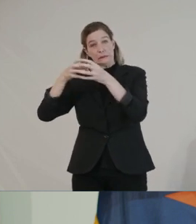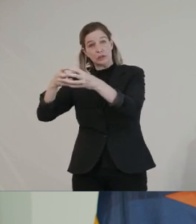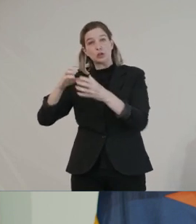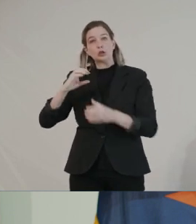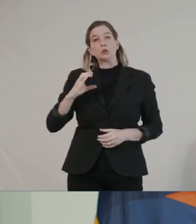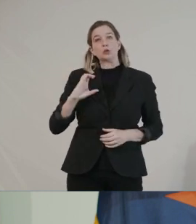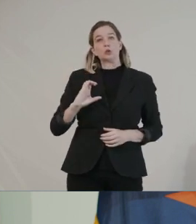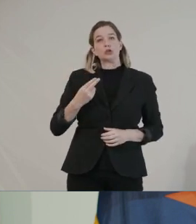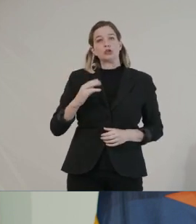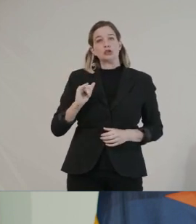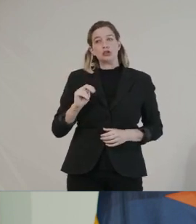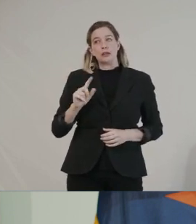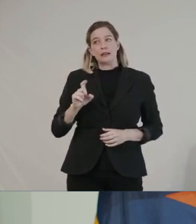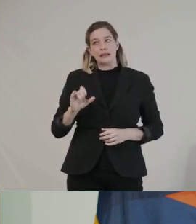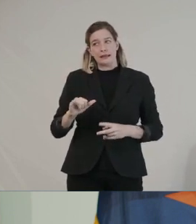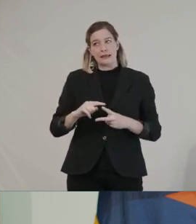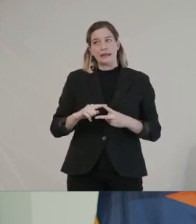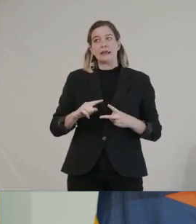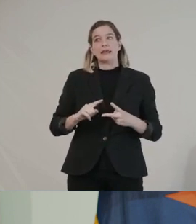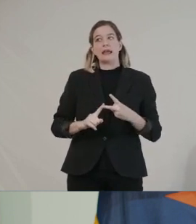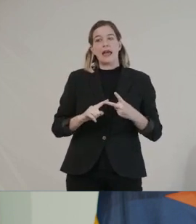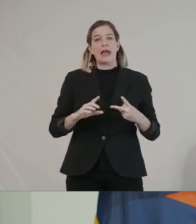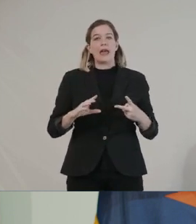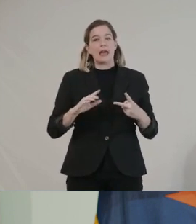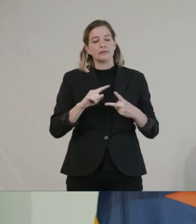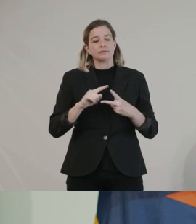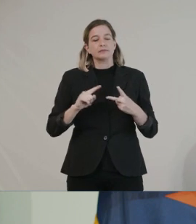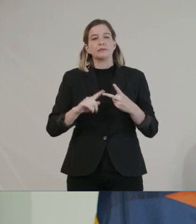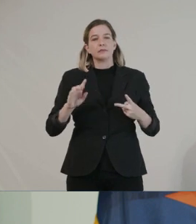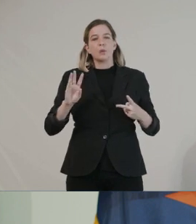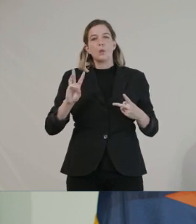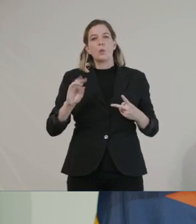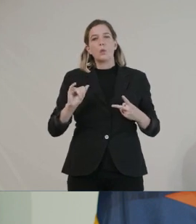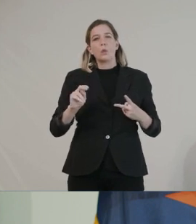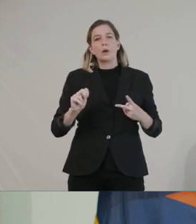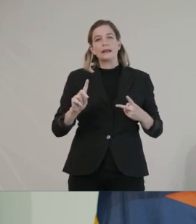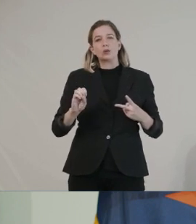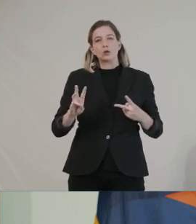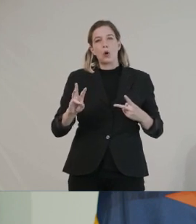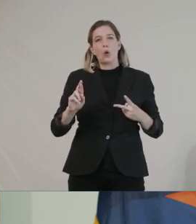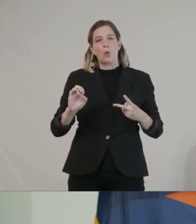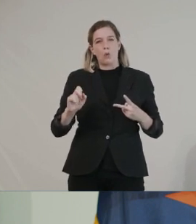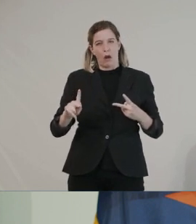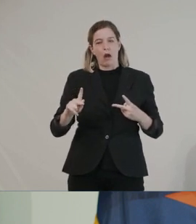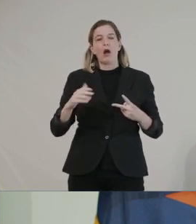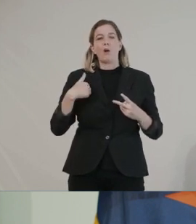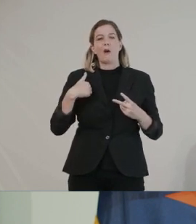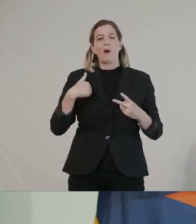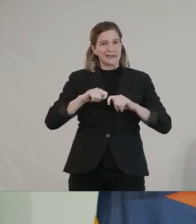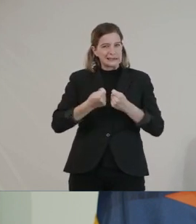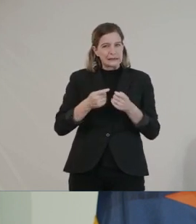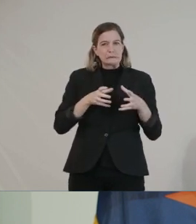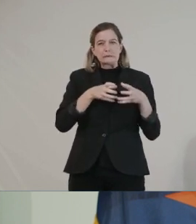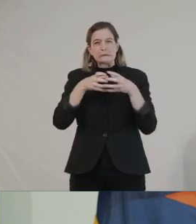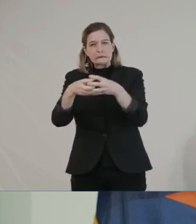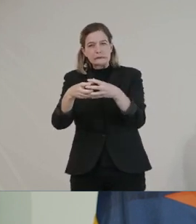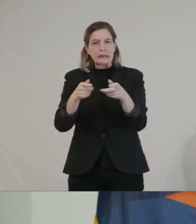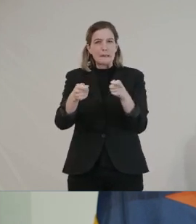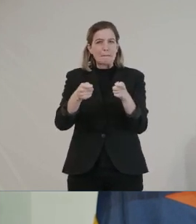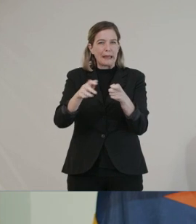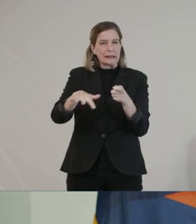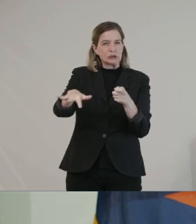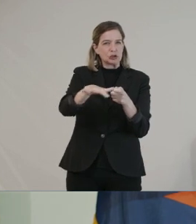coordinating officer and an incident management team to Window Rock to manage that situation, as well as I moved Brigadier General Andrew McDonald